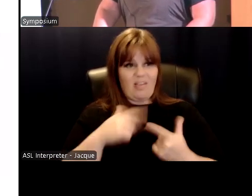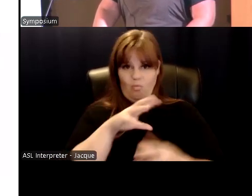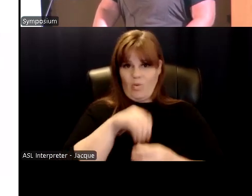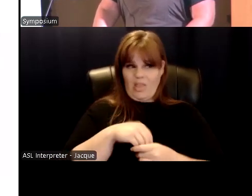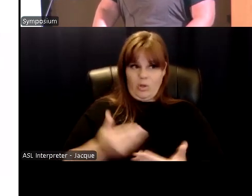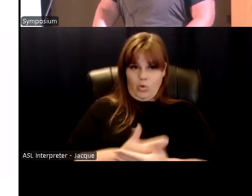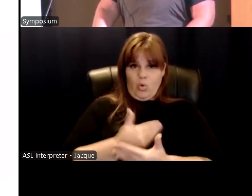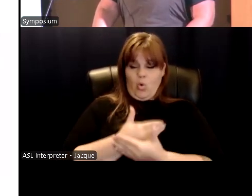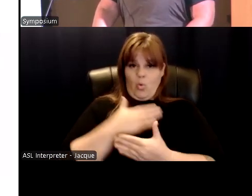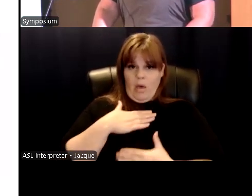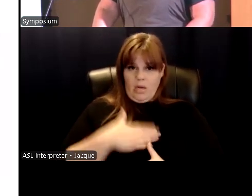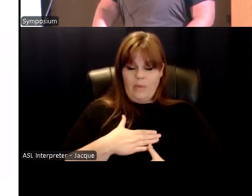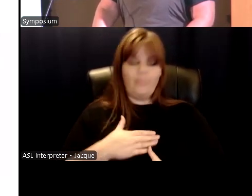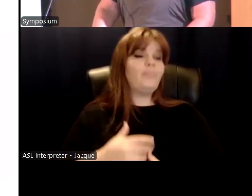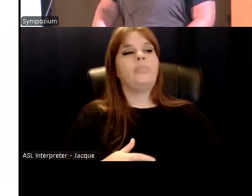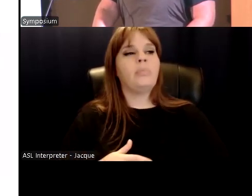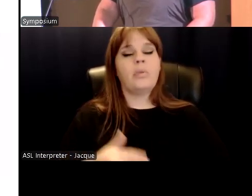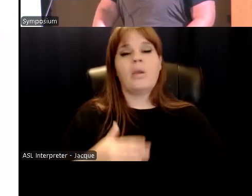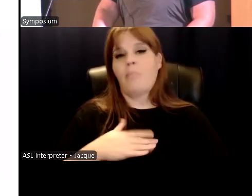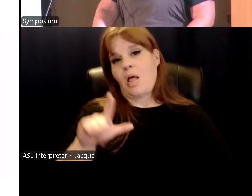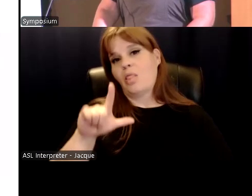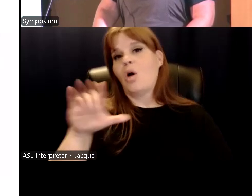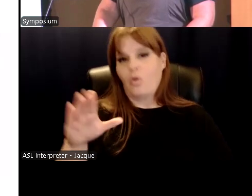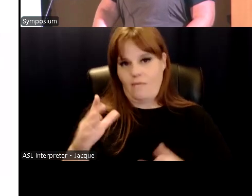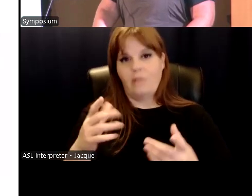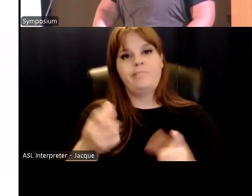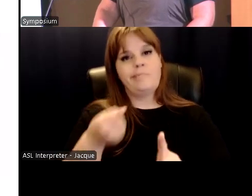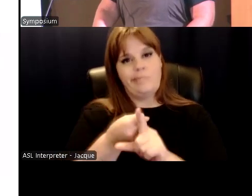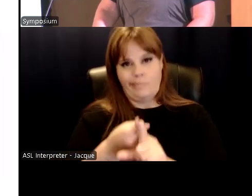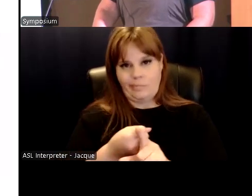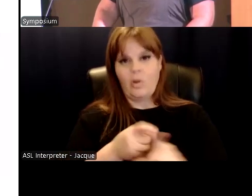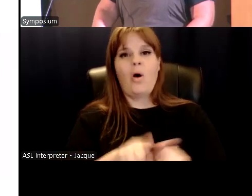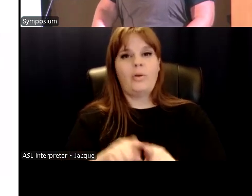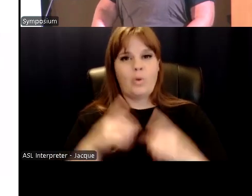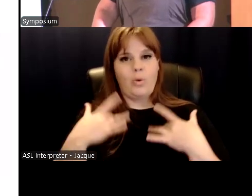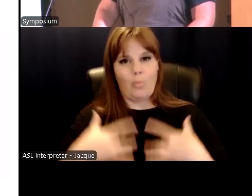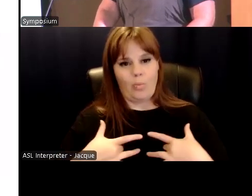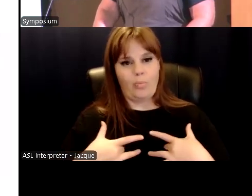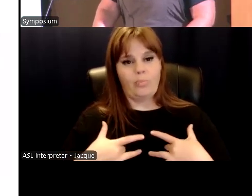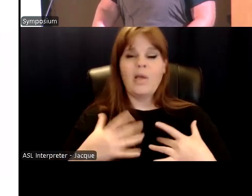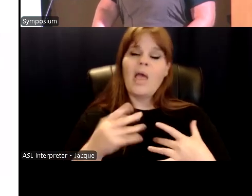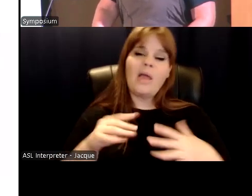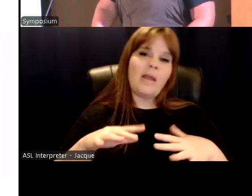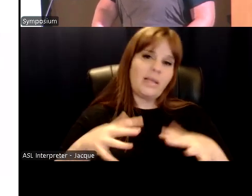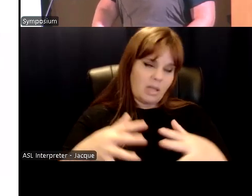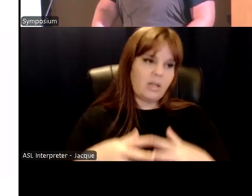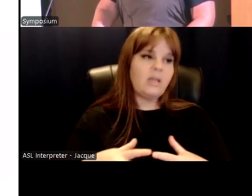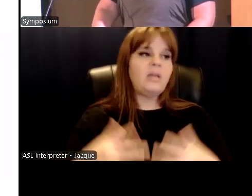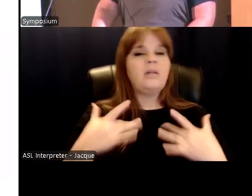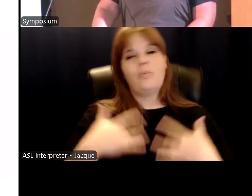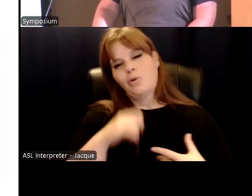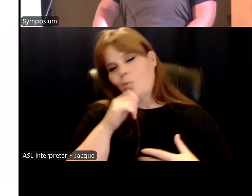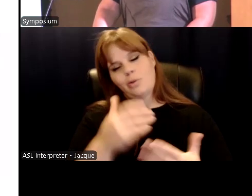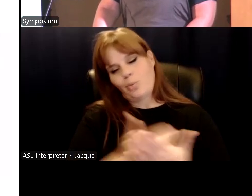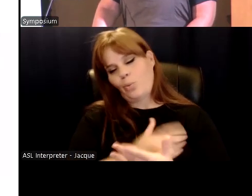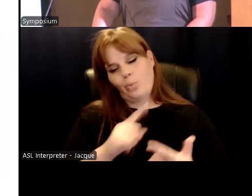My long COVID came along with some depression and some anxiety. Depression wasn't new to me. It's something